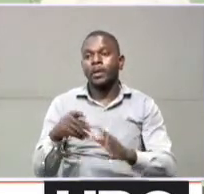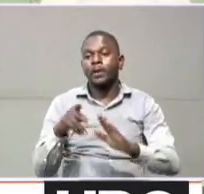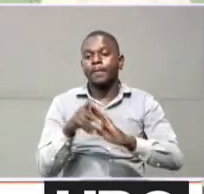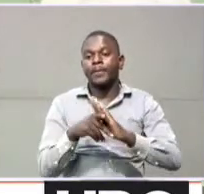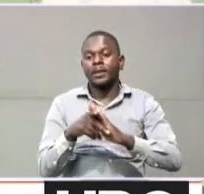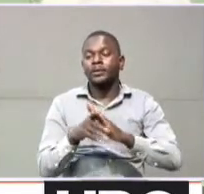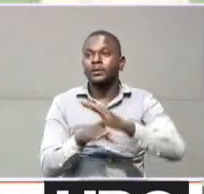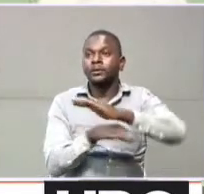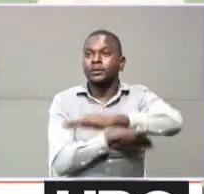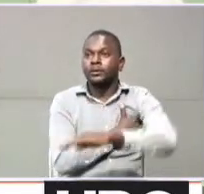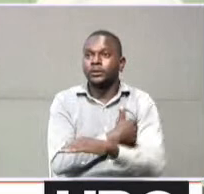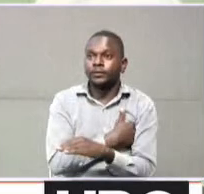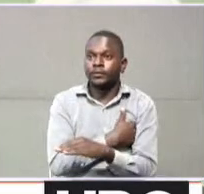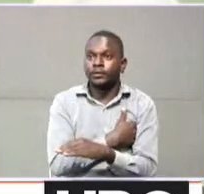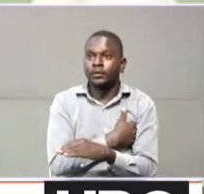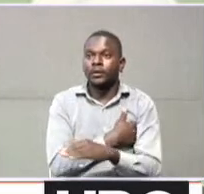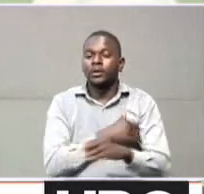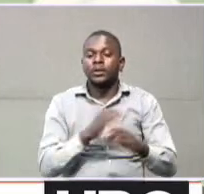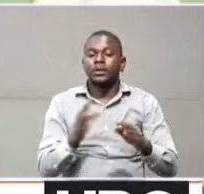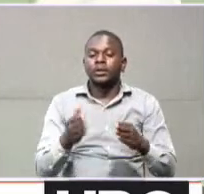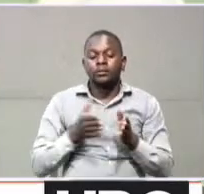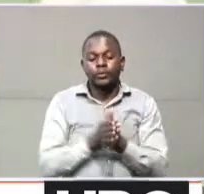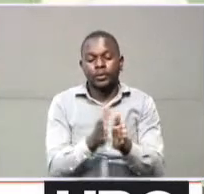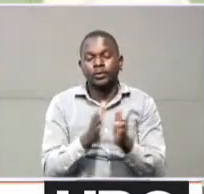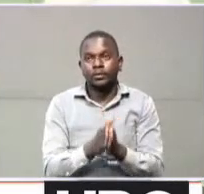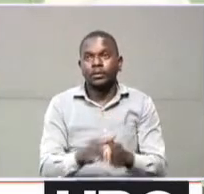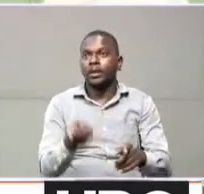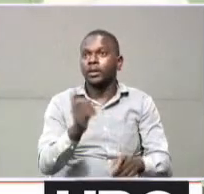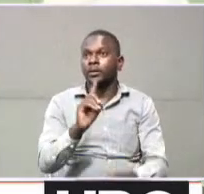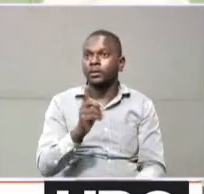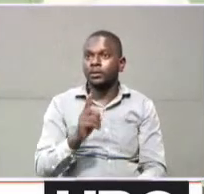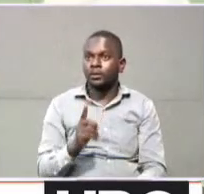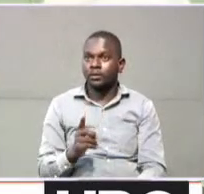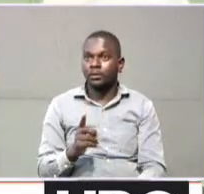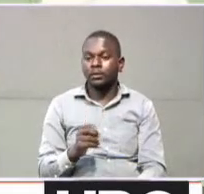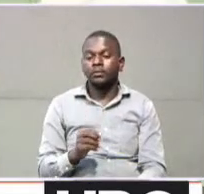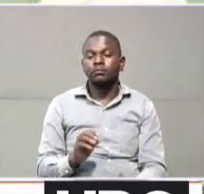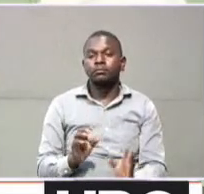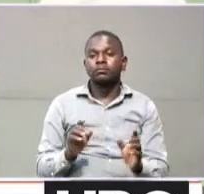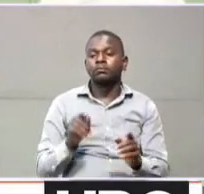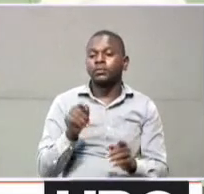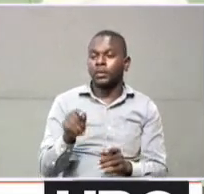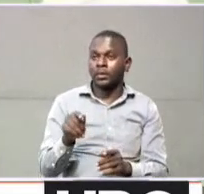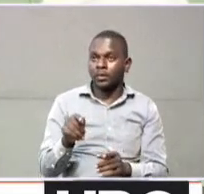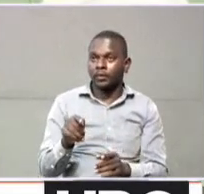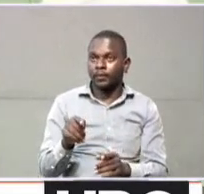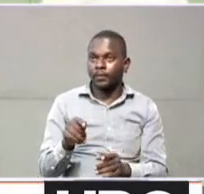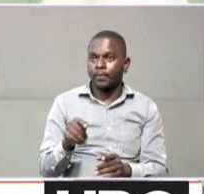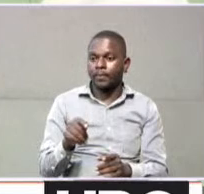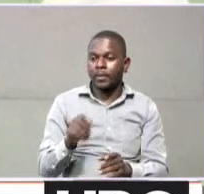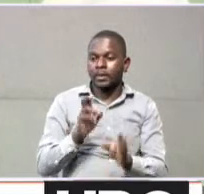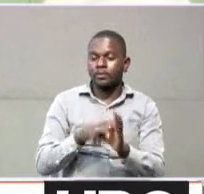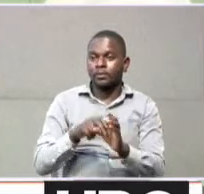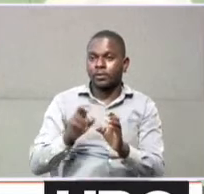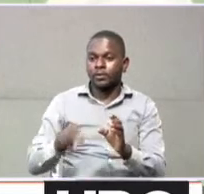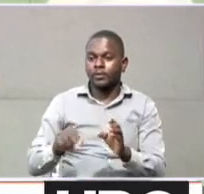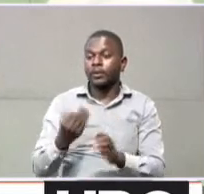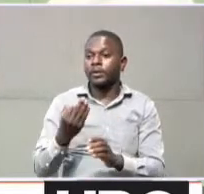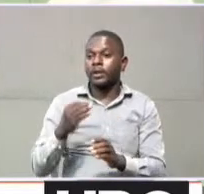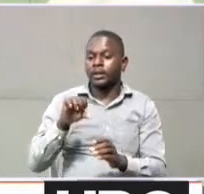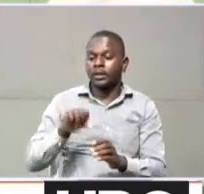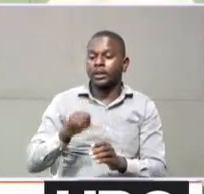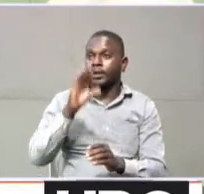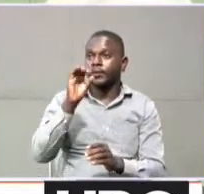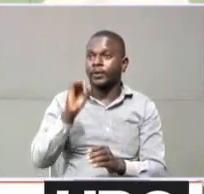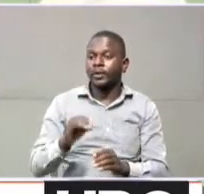chiefs and now they are being told that uh you people belong out of the 39 percent so we